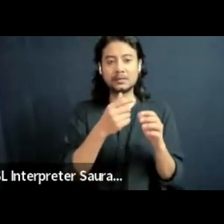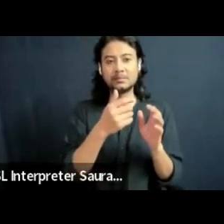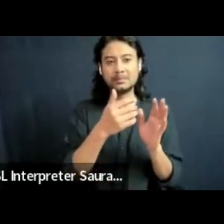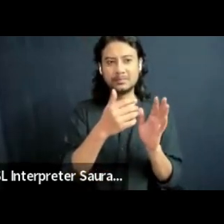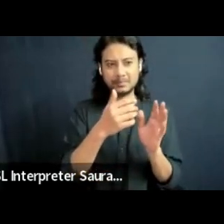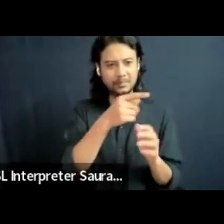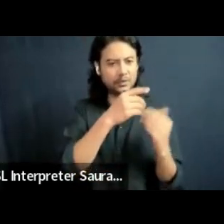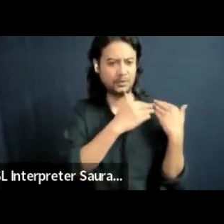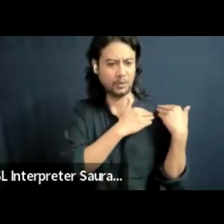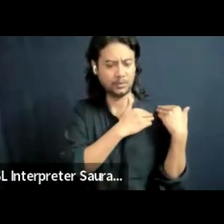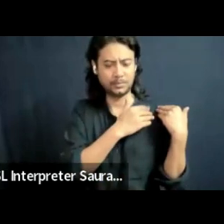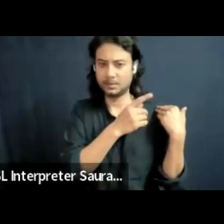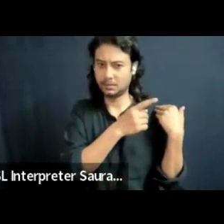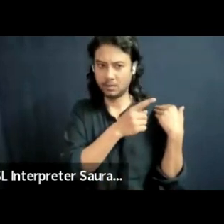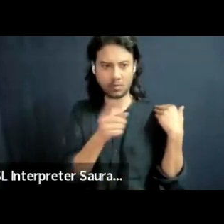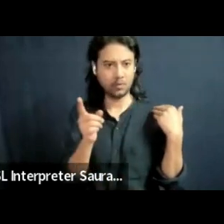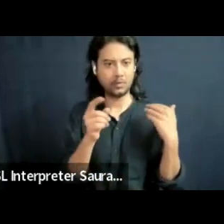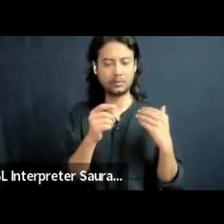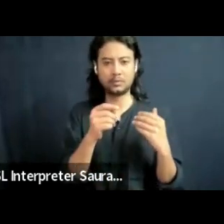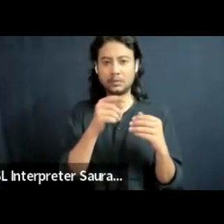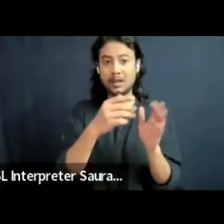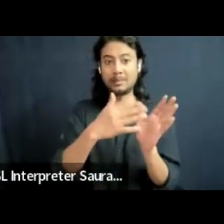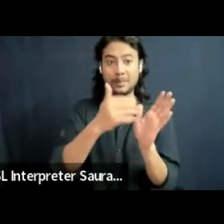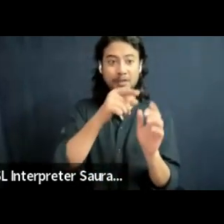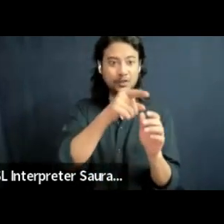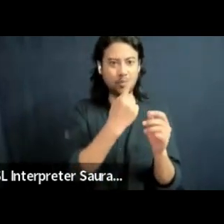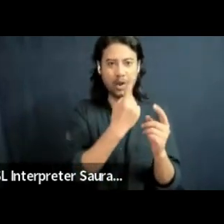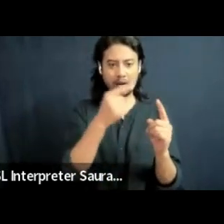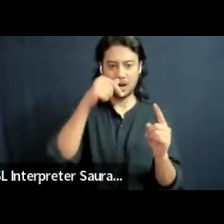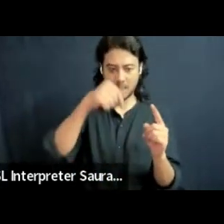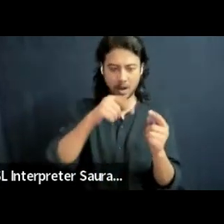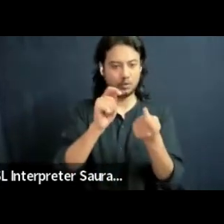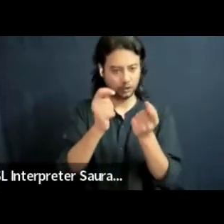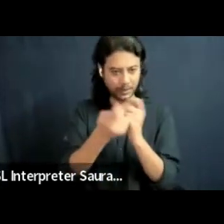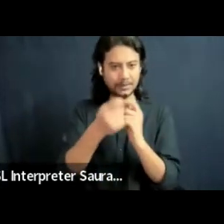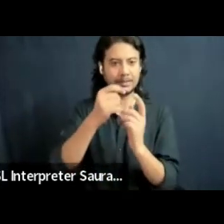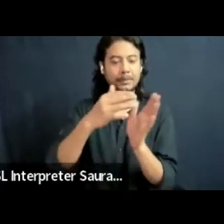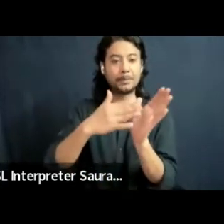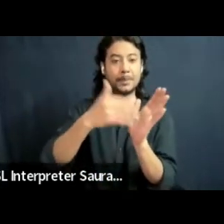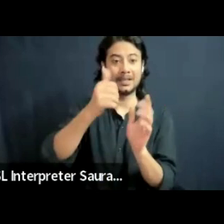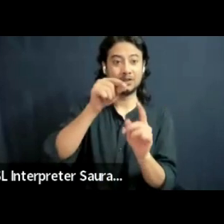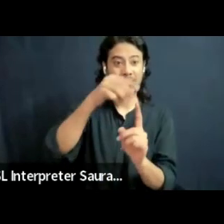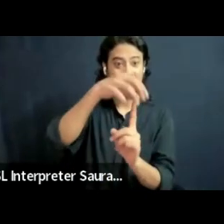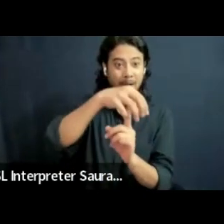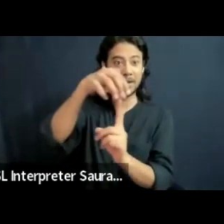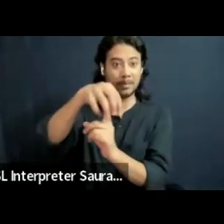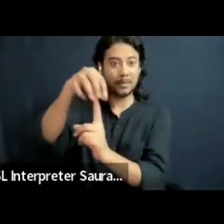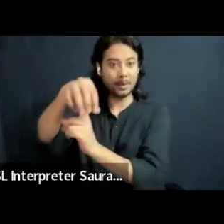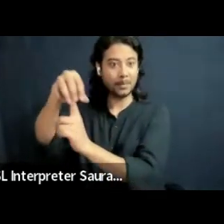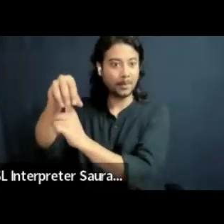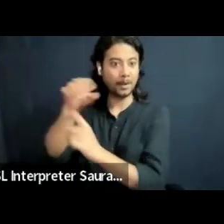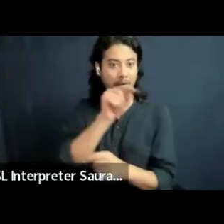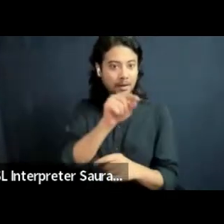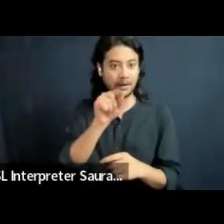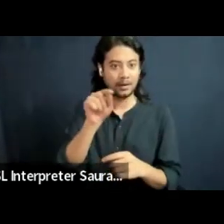not talk about the child with disabilities, beginning to take some responsibility for this child. More particularly, we see